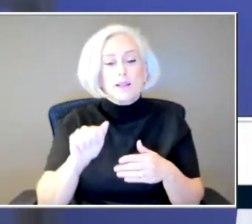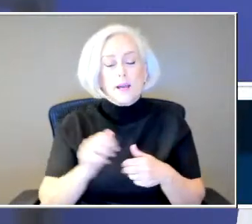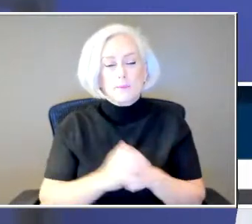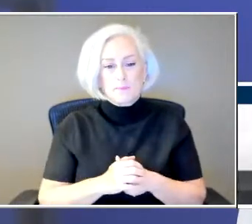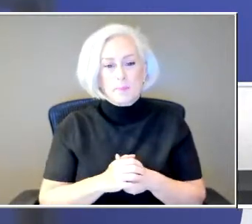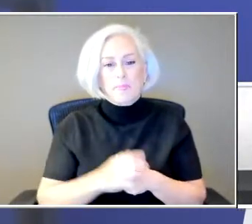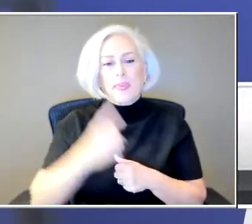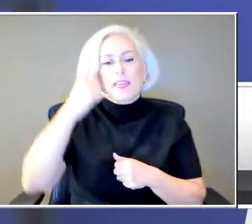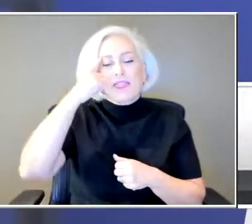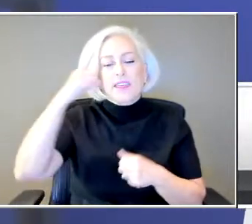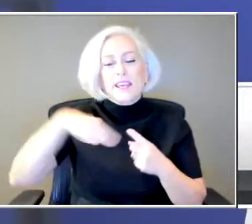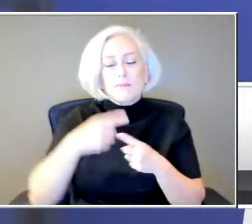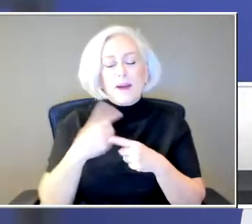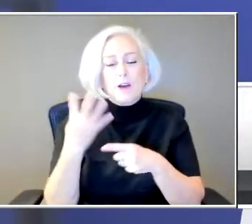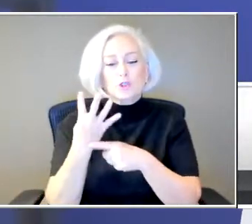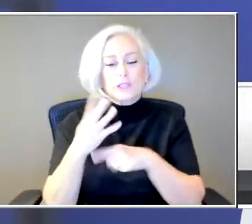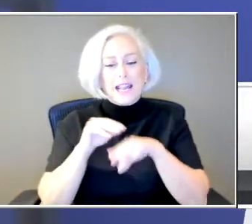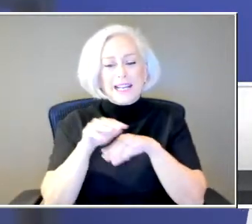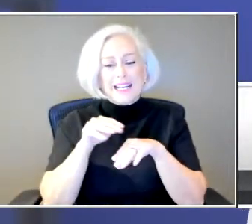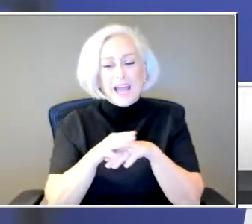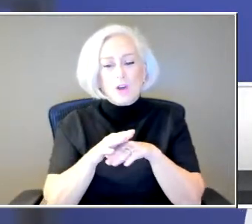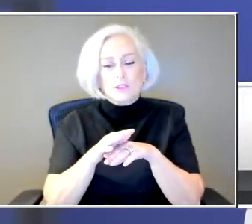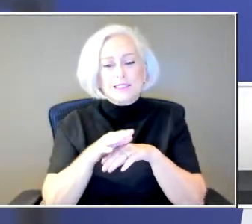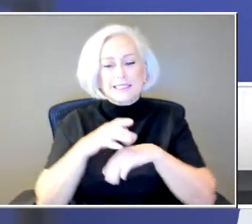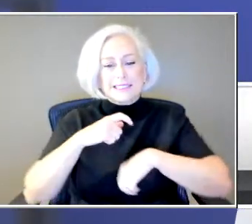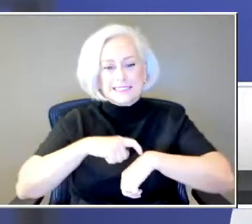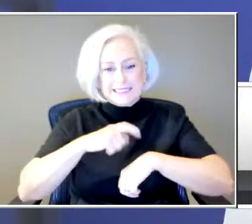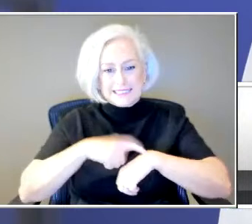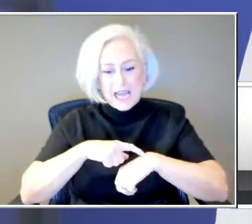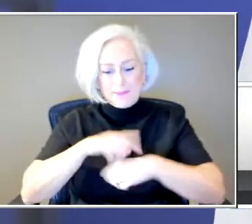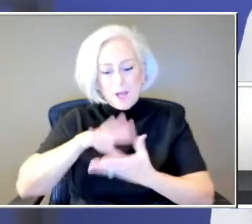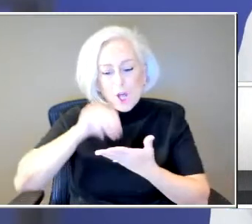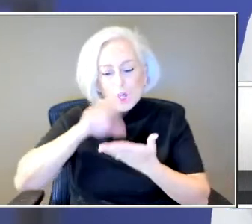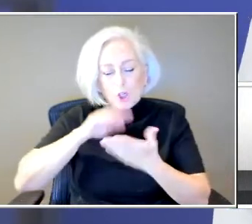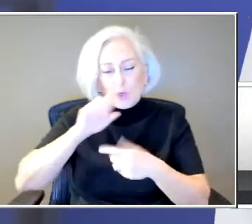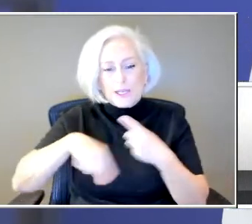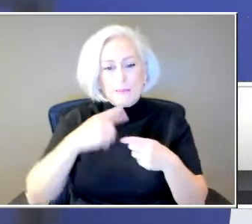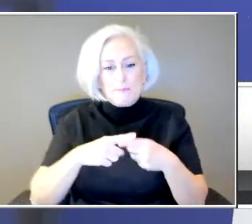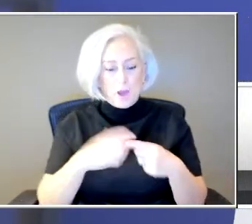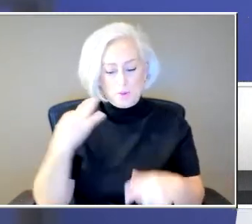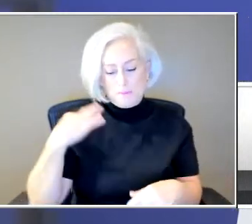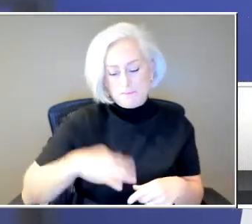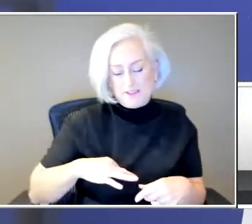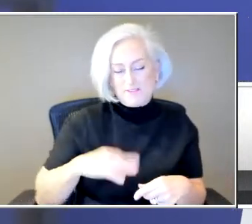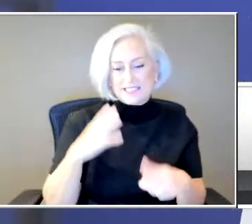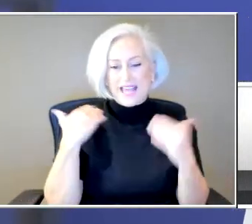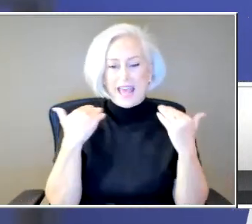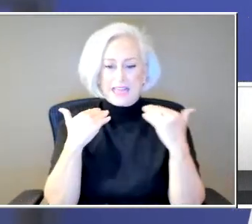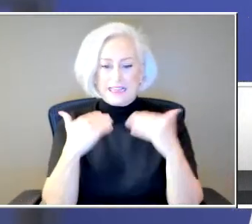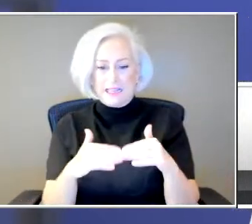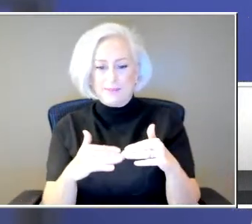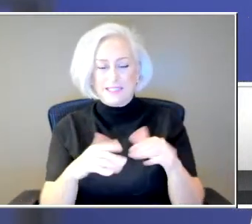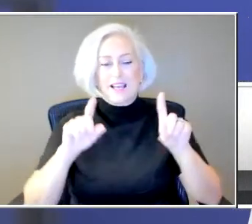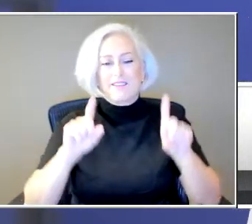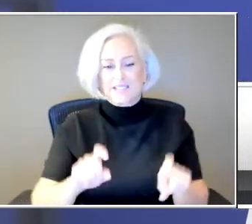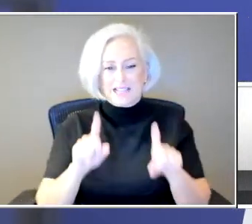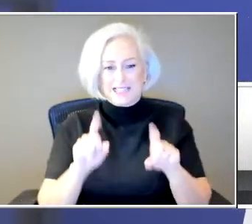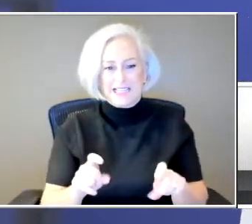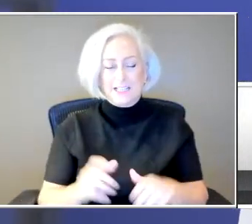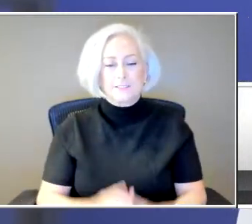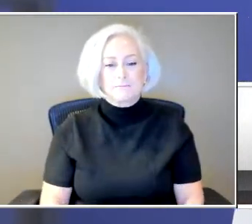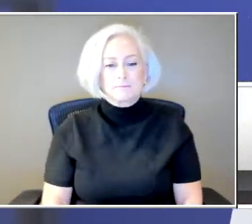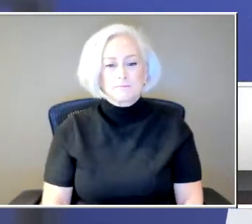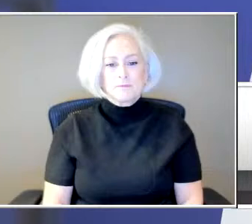counseling session where you can come to learn about the benefits and limitations of testing. I know many people, having